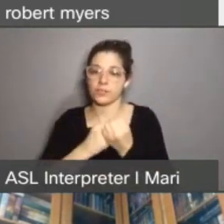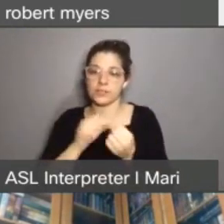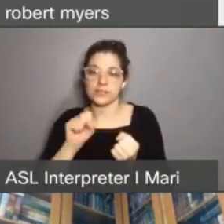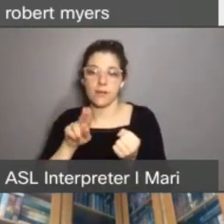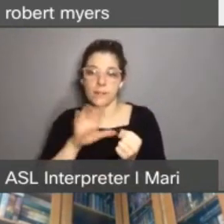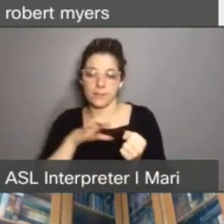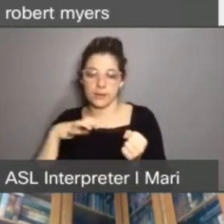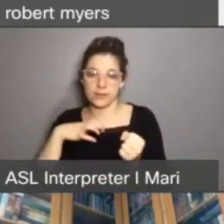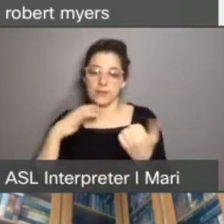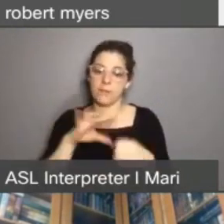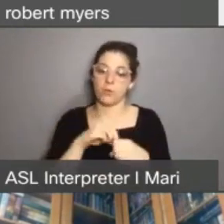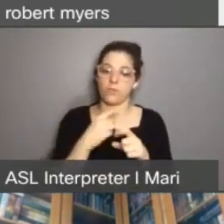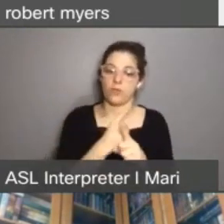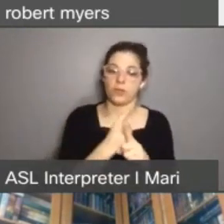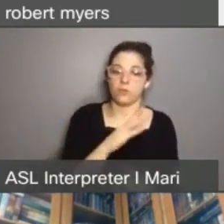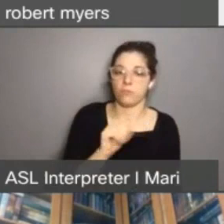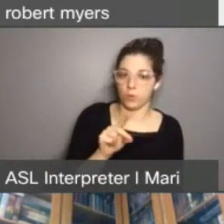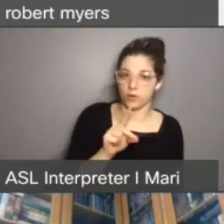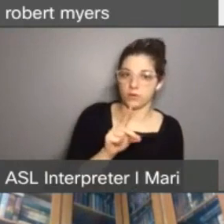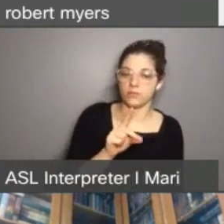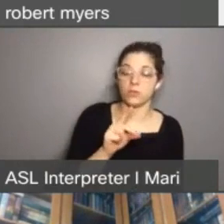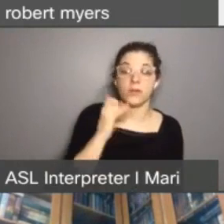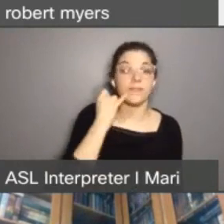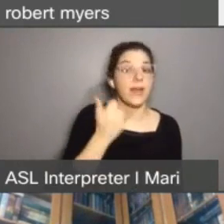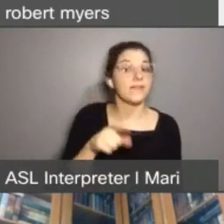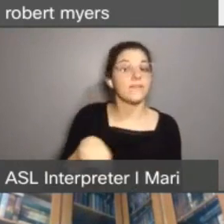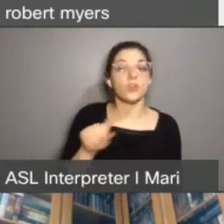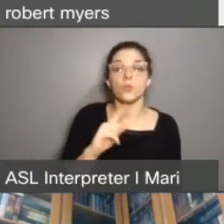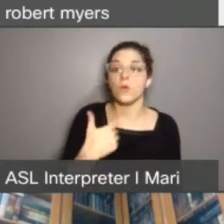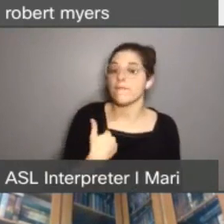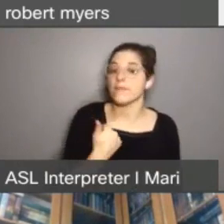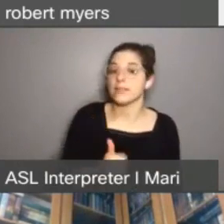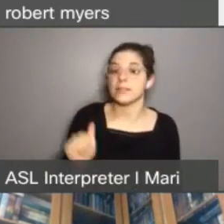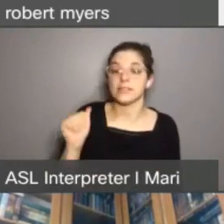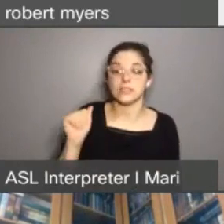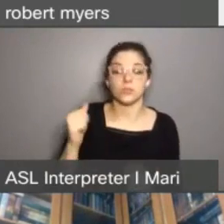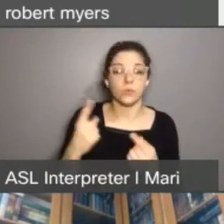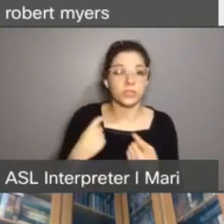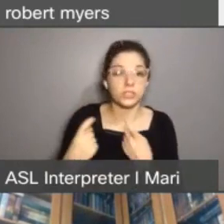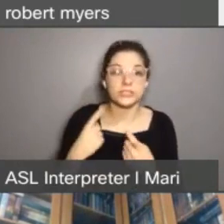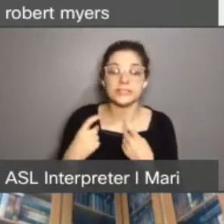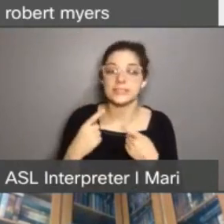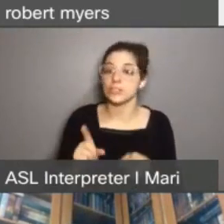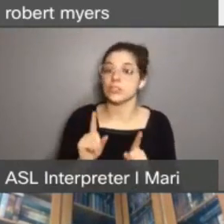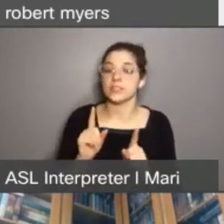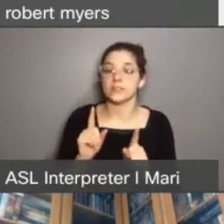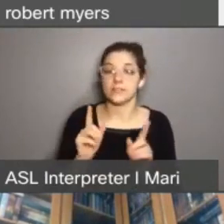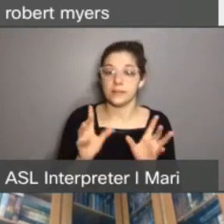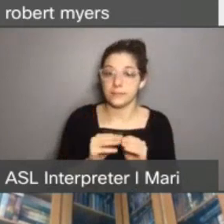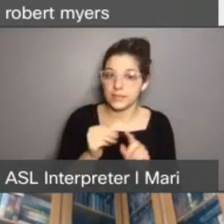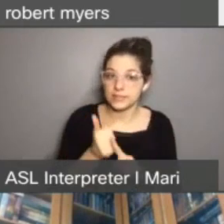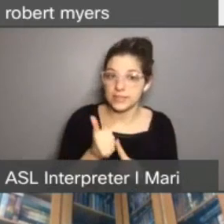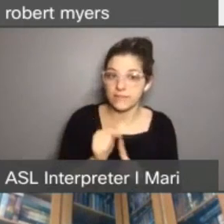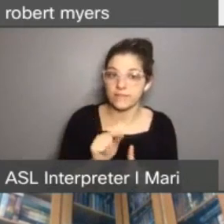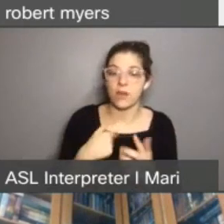and is now part of our regular board. So if anybody should have any questions during the meeting,